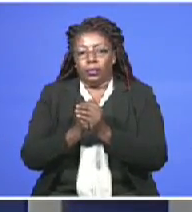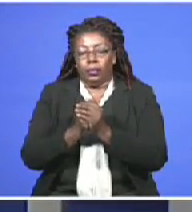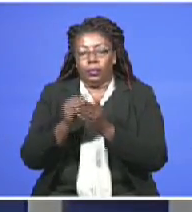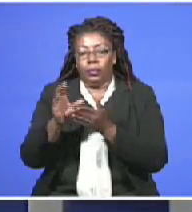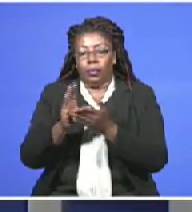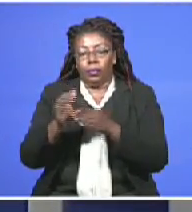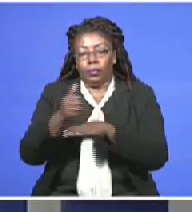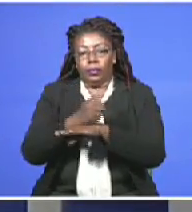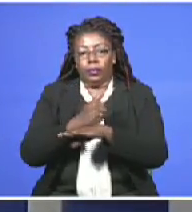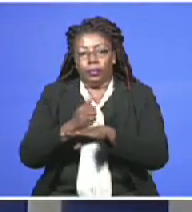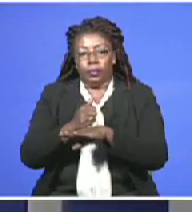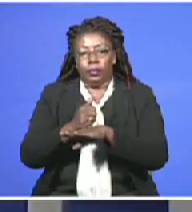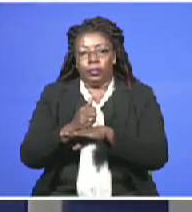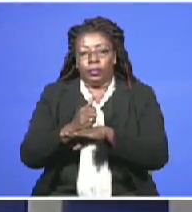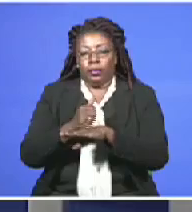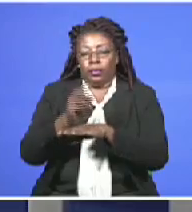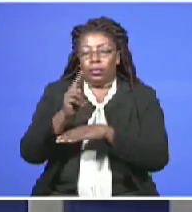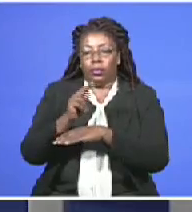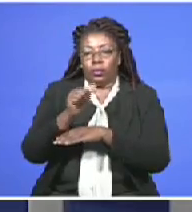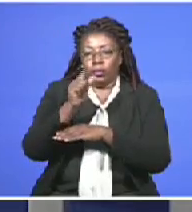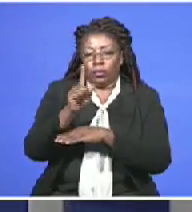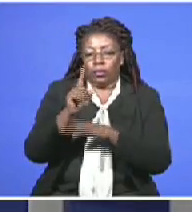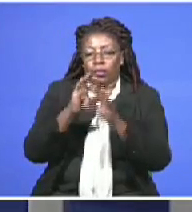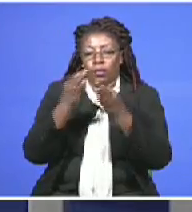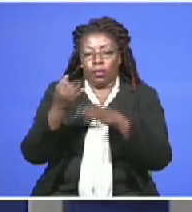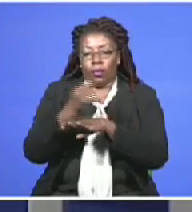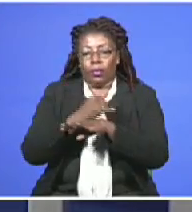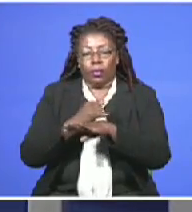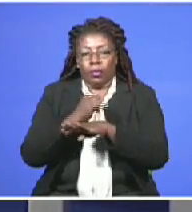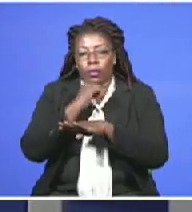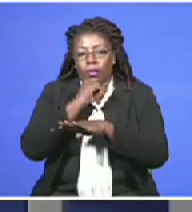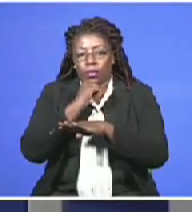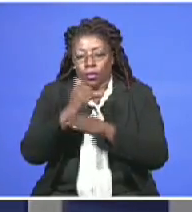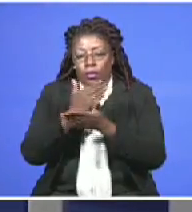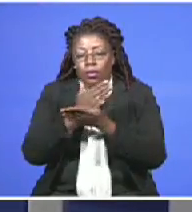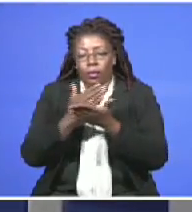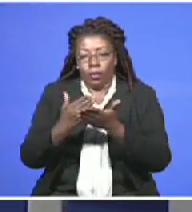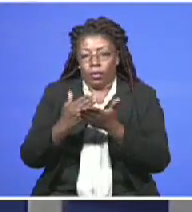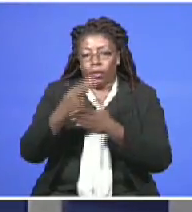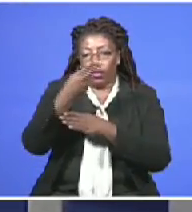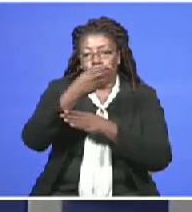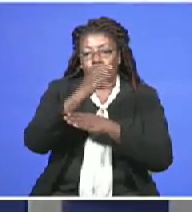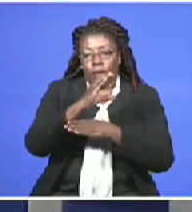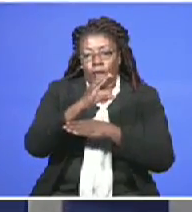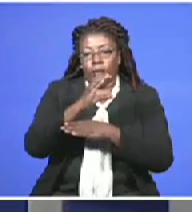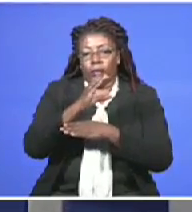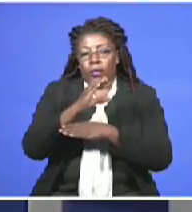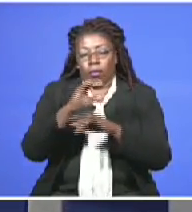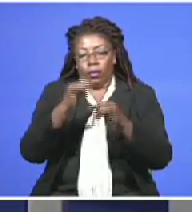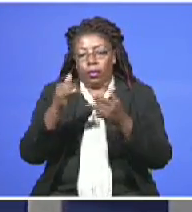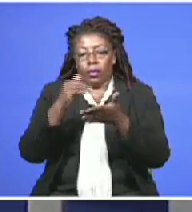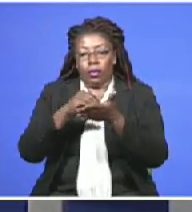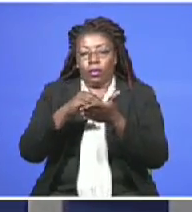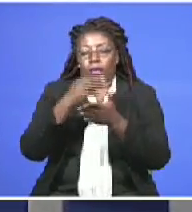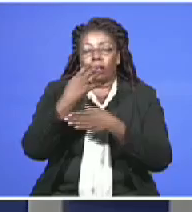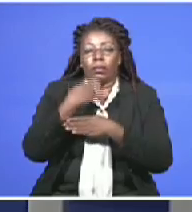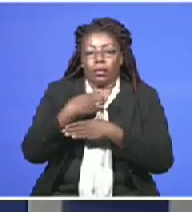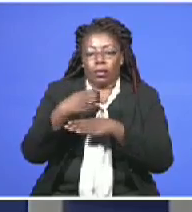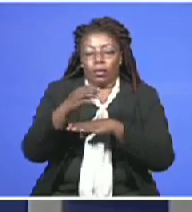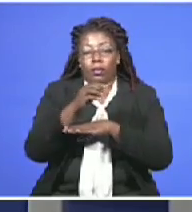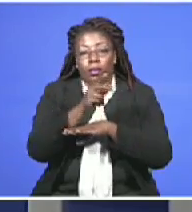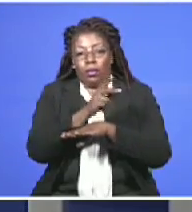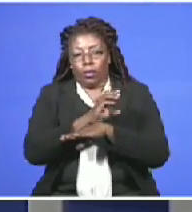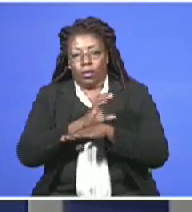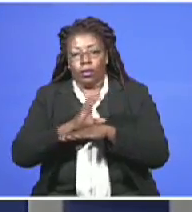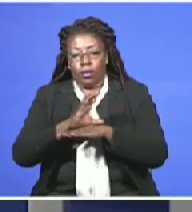Central Andros, not one of the Family Island schools taking part in Hugh Campbell. However, they will play this week in the Mangrove Key tournament, and after